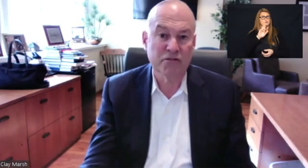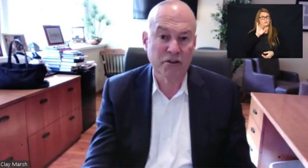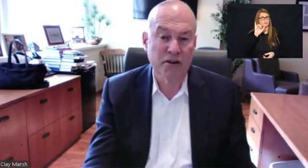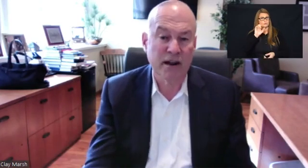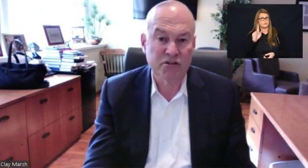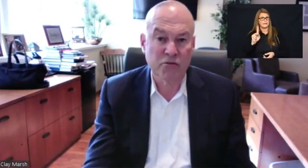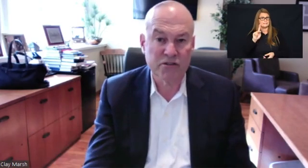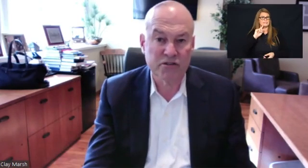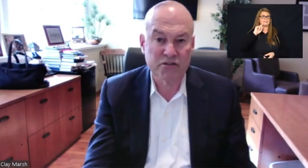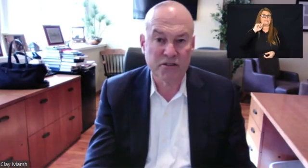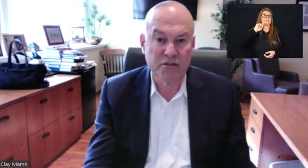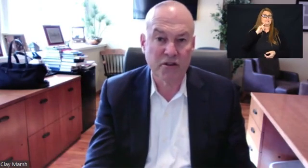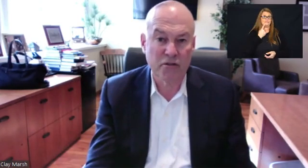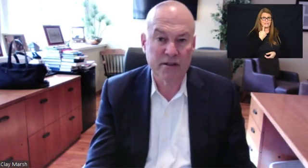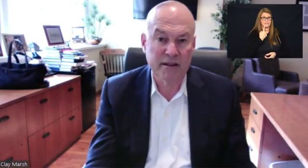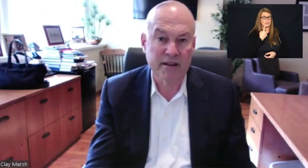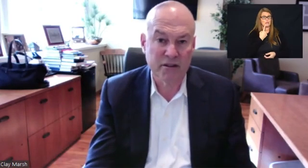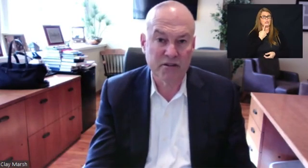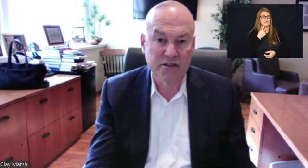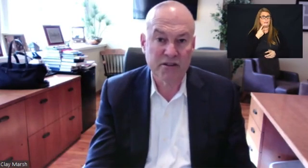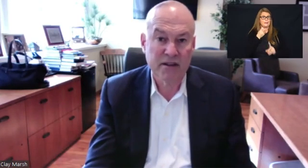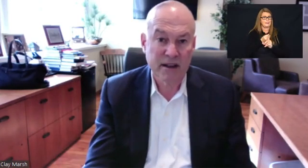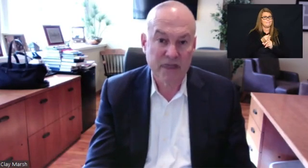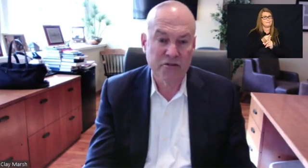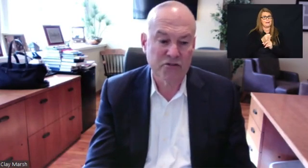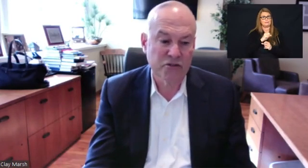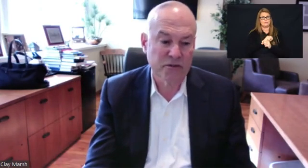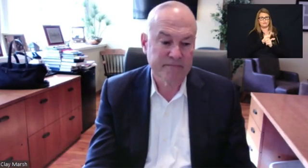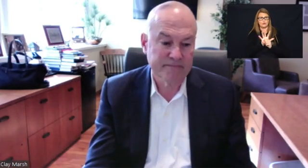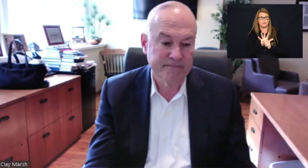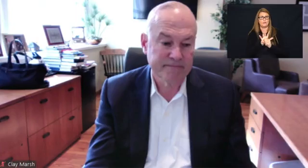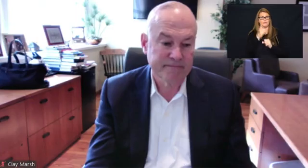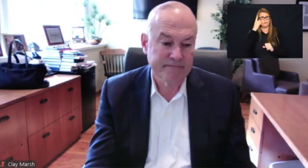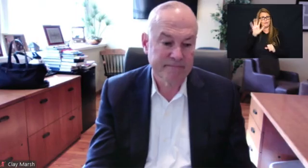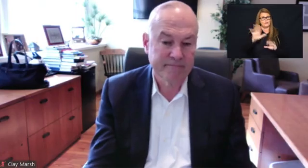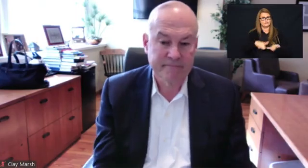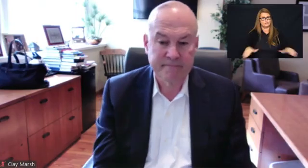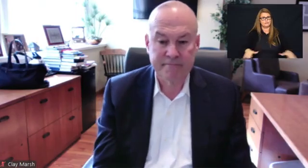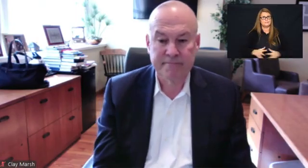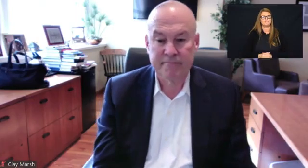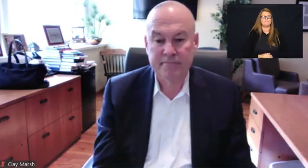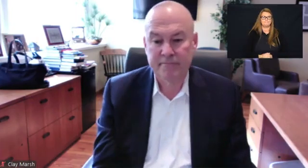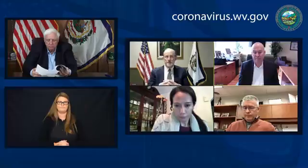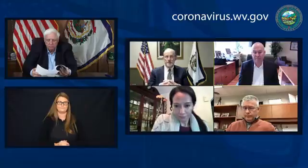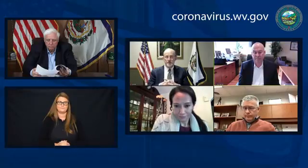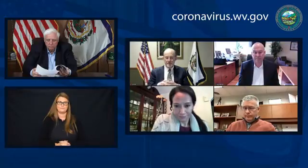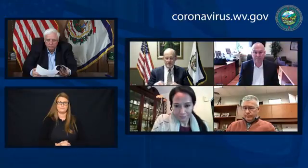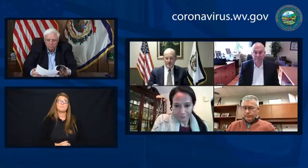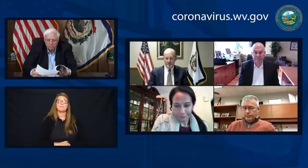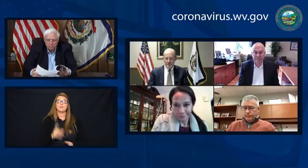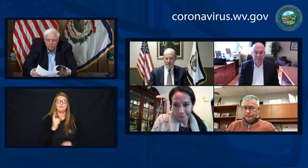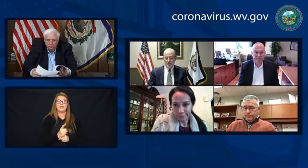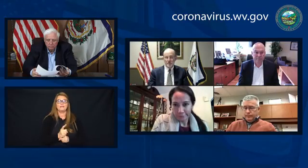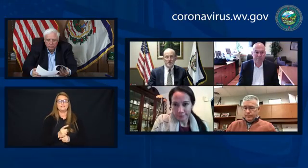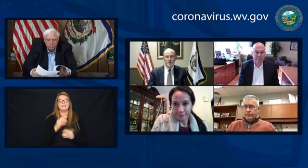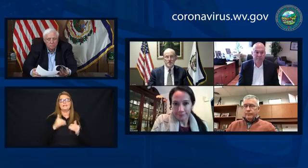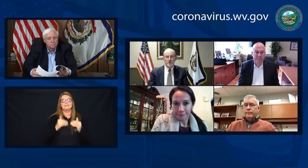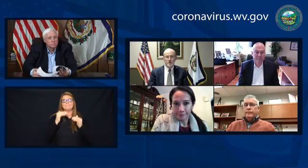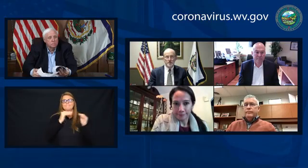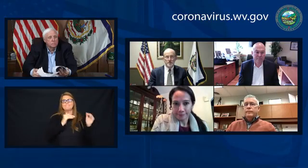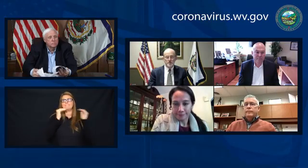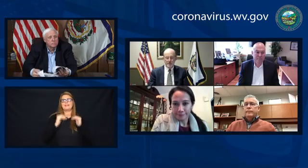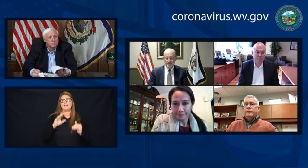most severe consequences of COVID-19 illness in their children. All right, thank you, Charles. Next, we'll go to Kenny Bass